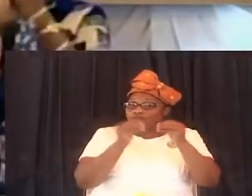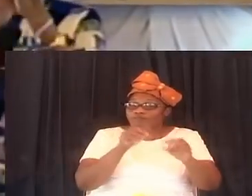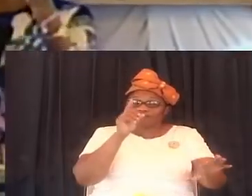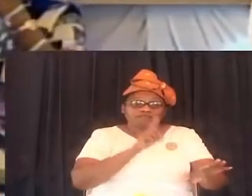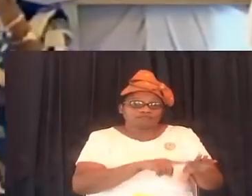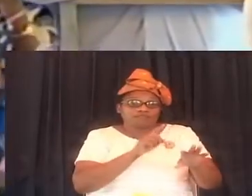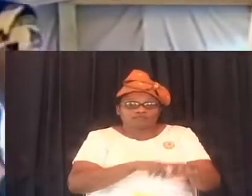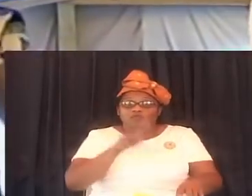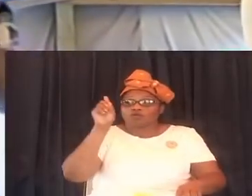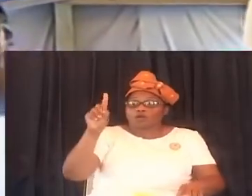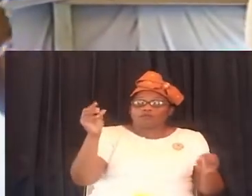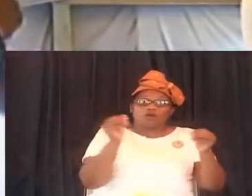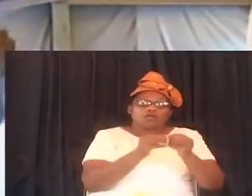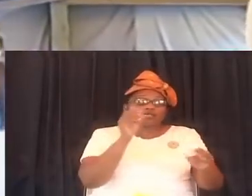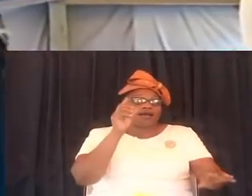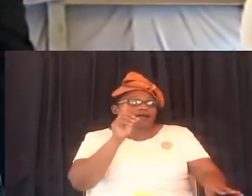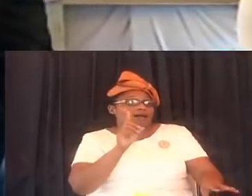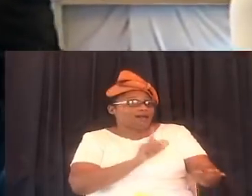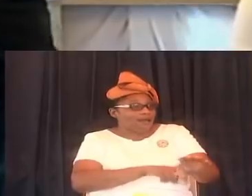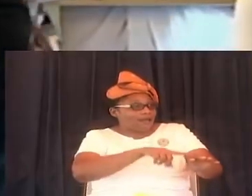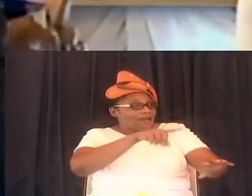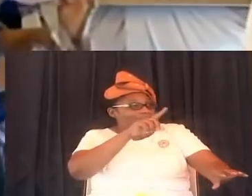more.